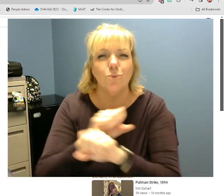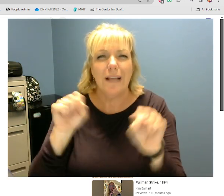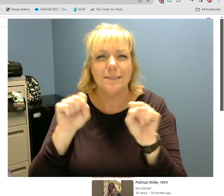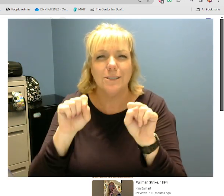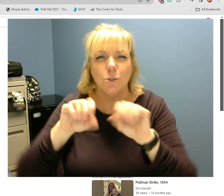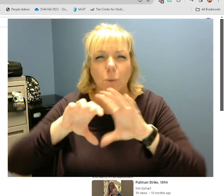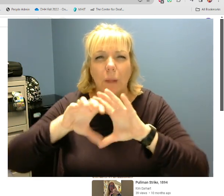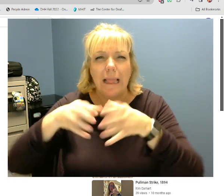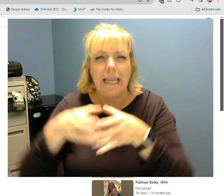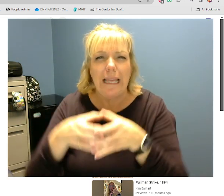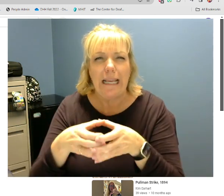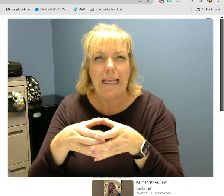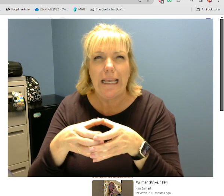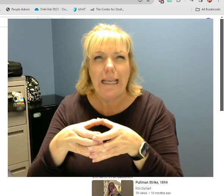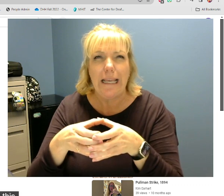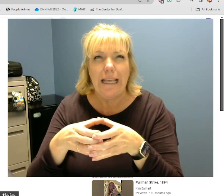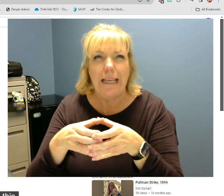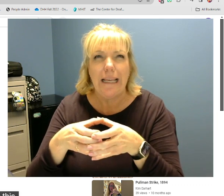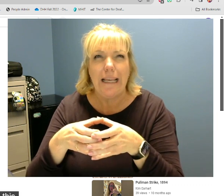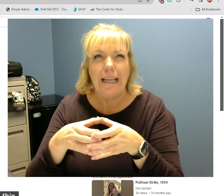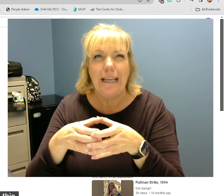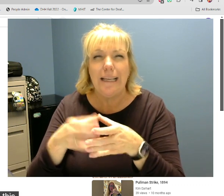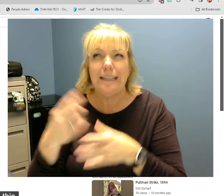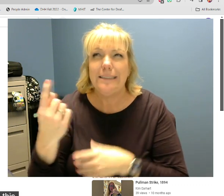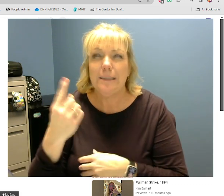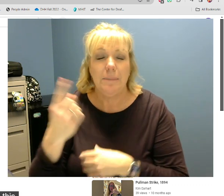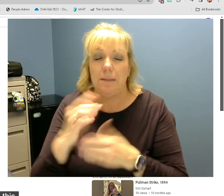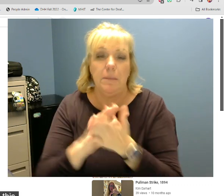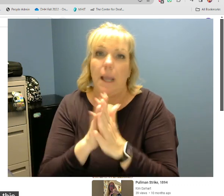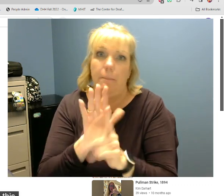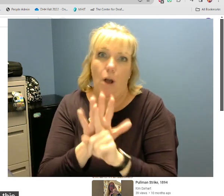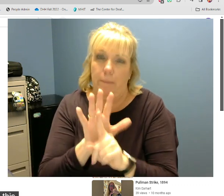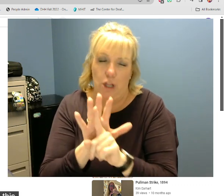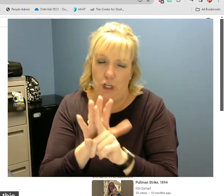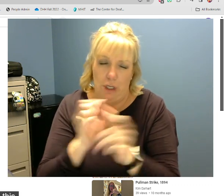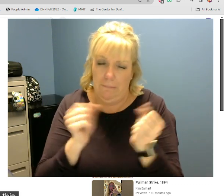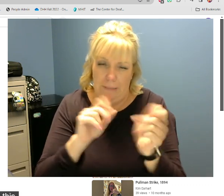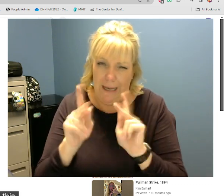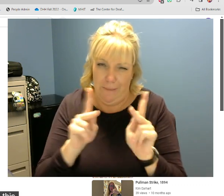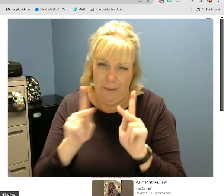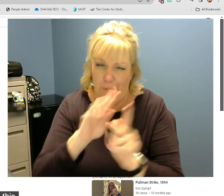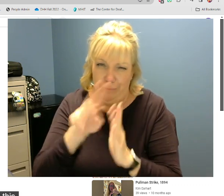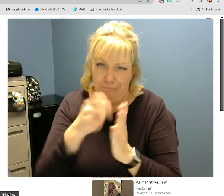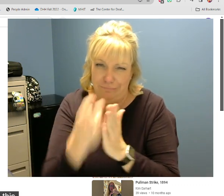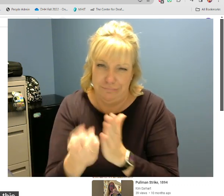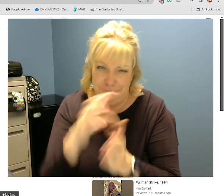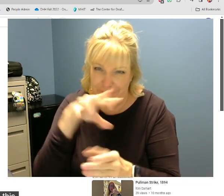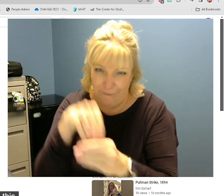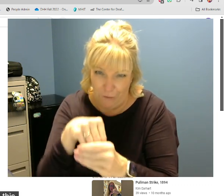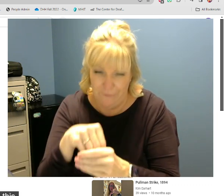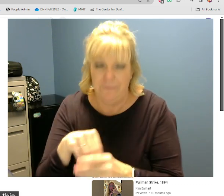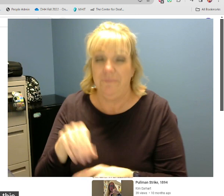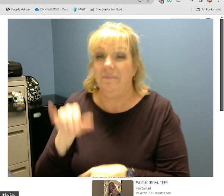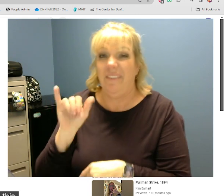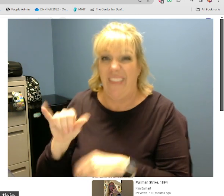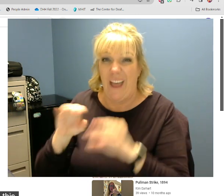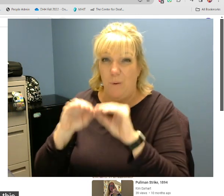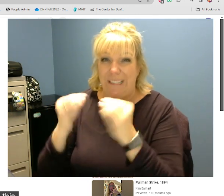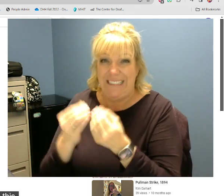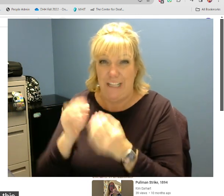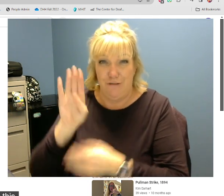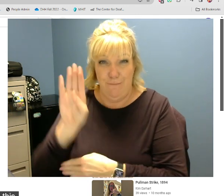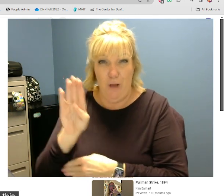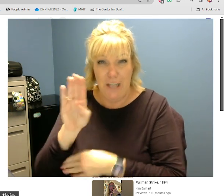the lines of, because this became really popular, everybody got into this. And the Boston Rescue League,